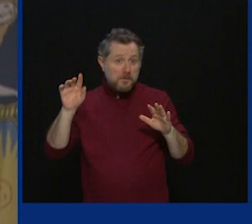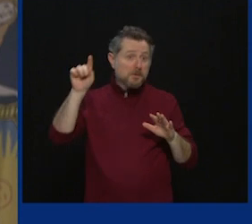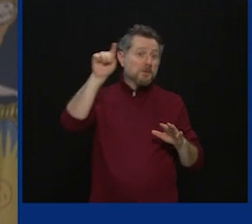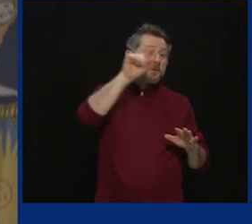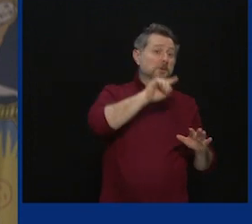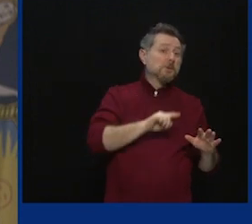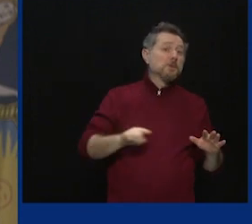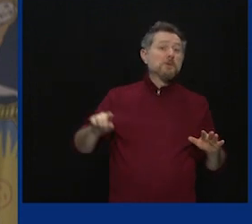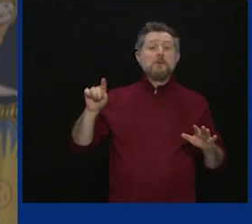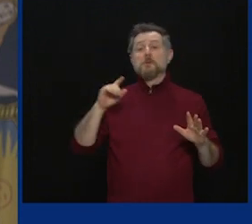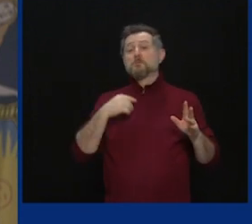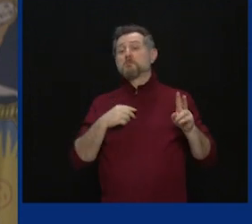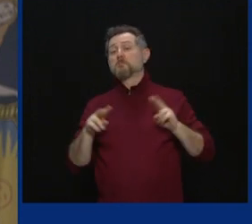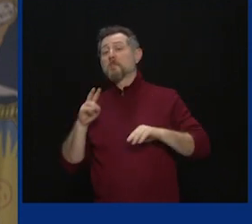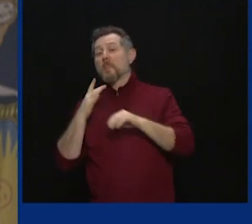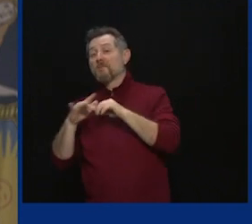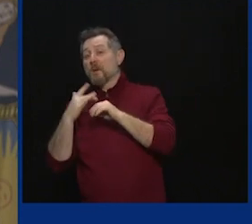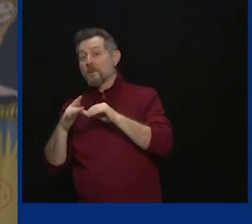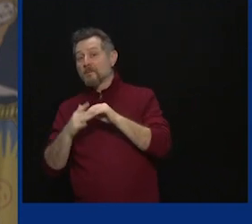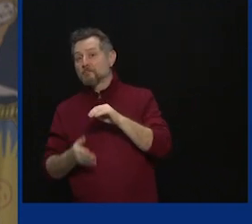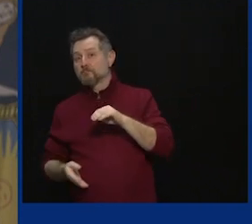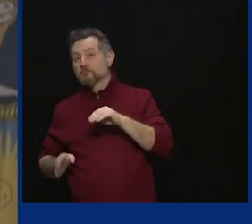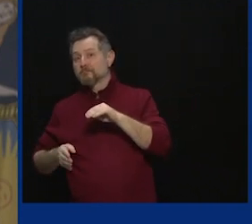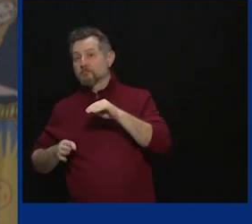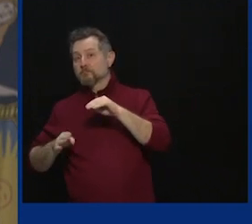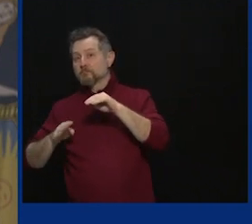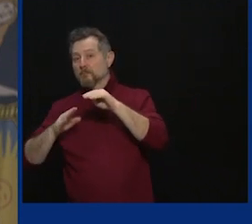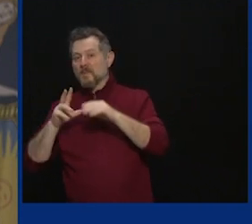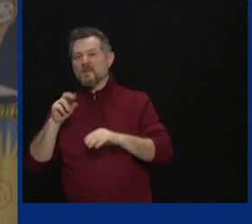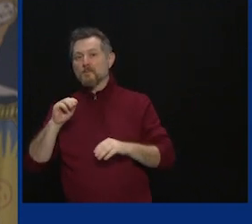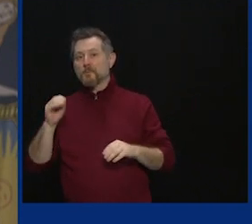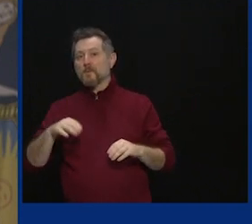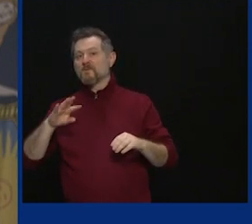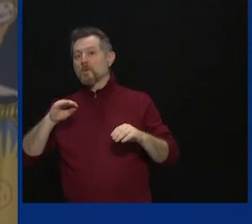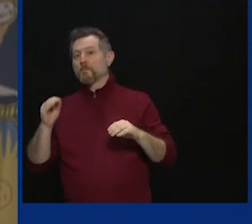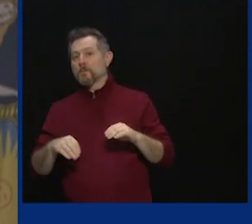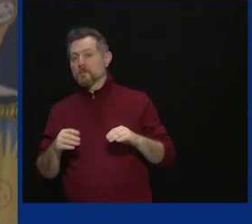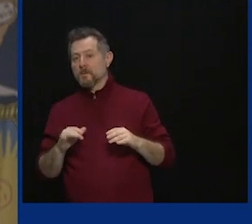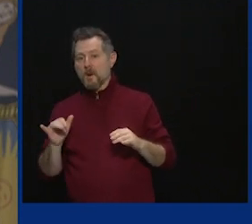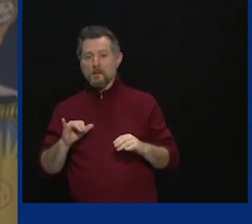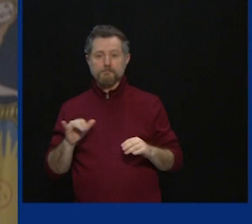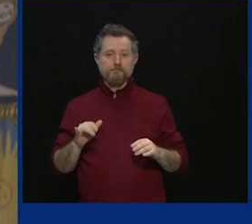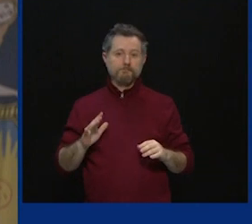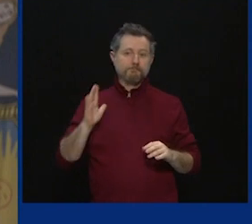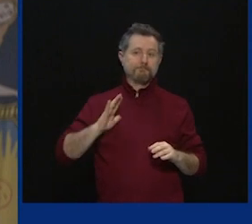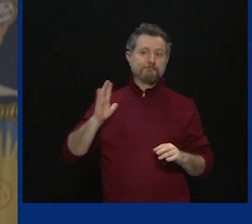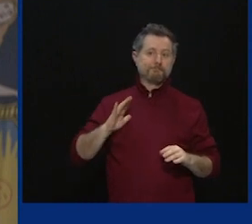30%, 40% availability anymore, like we saw during the pandemic